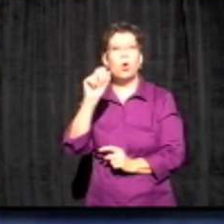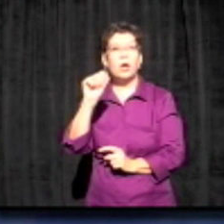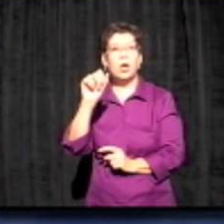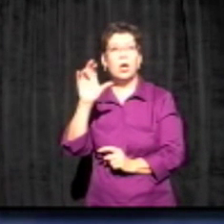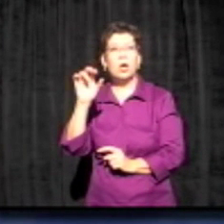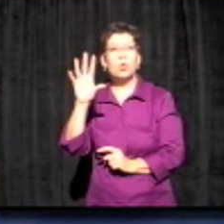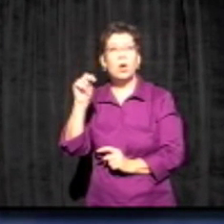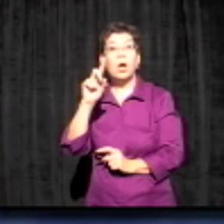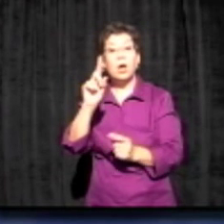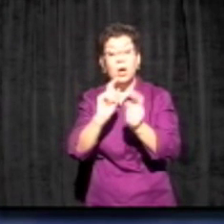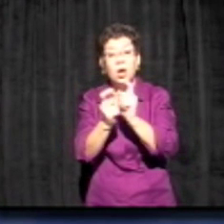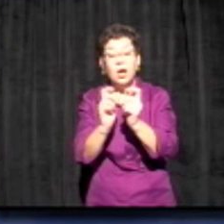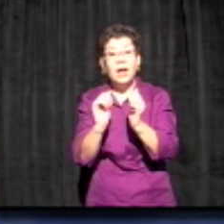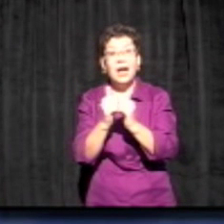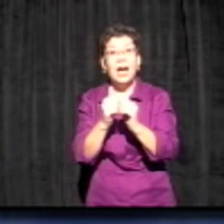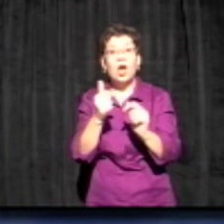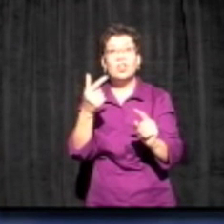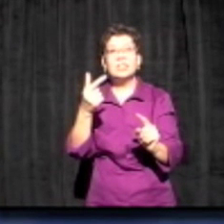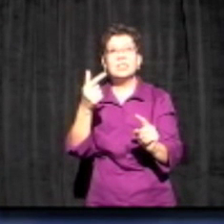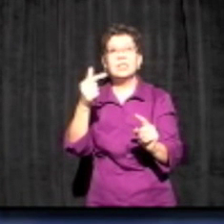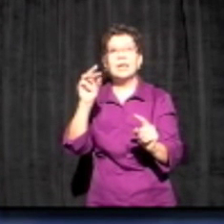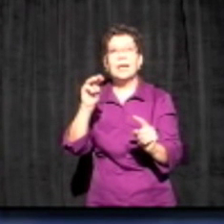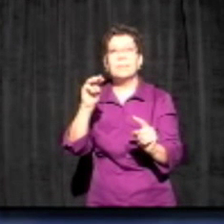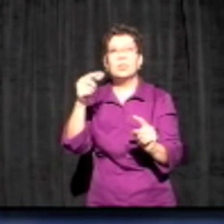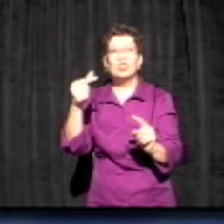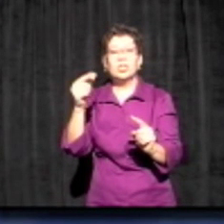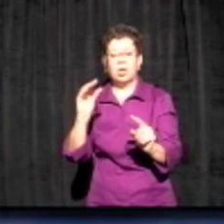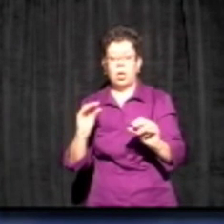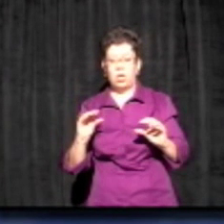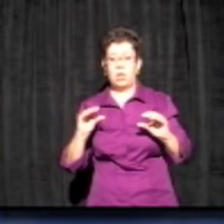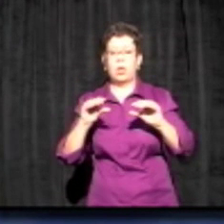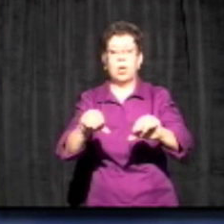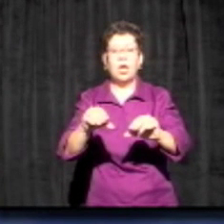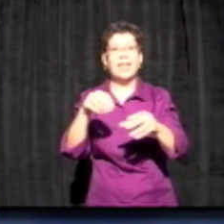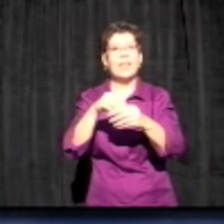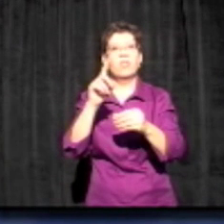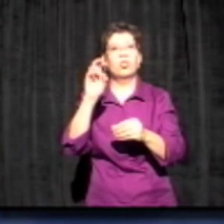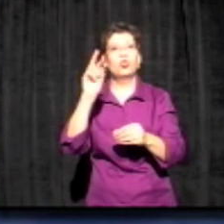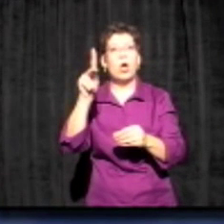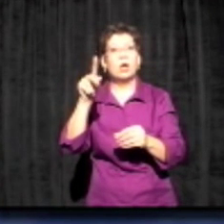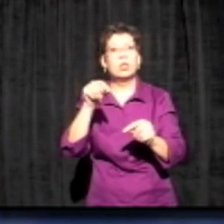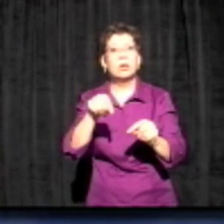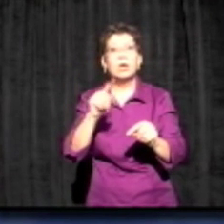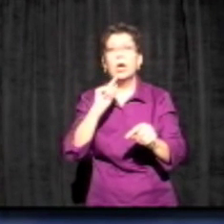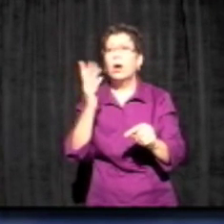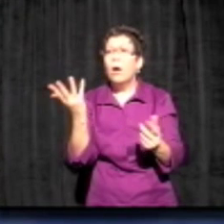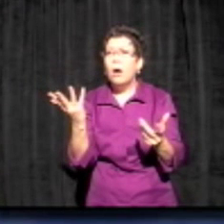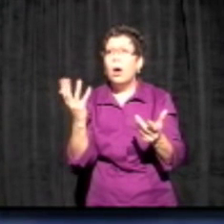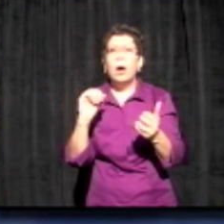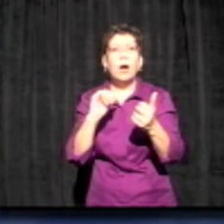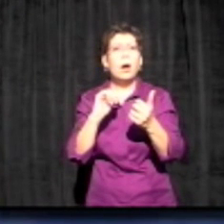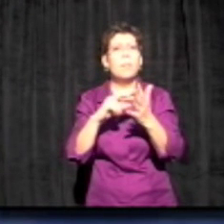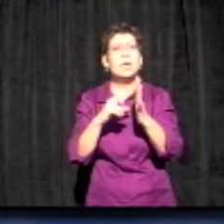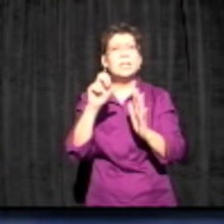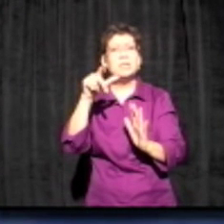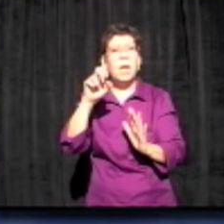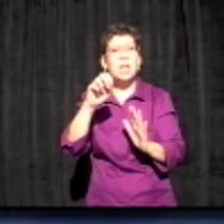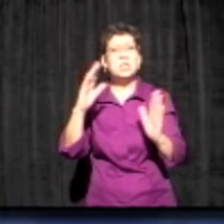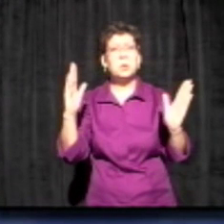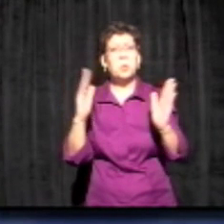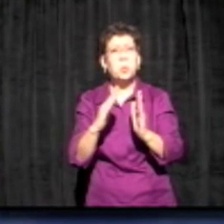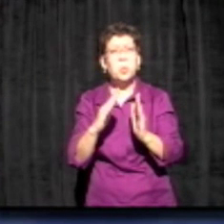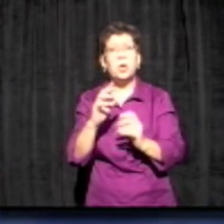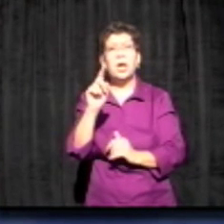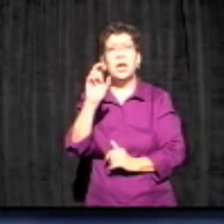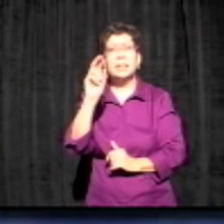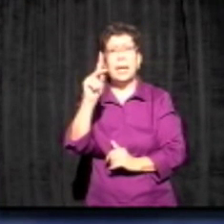conversion by installing the CNG tank in the trunk. That eliminated luggage space. Also, the tank was